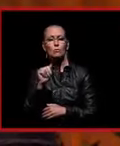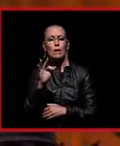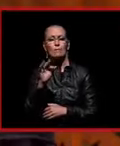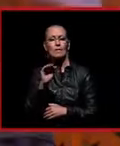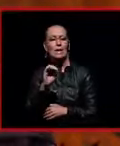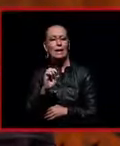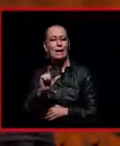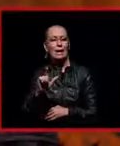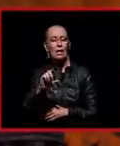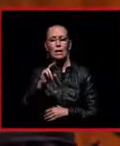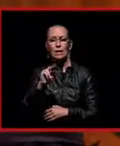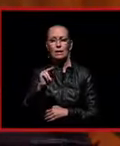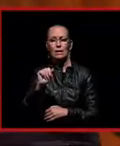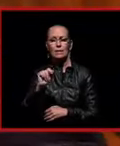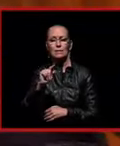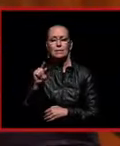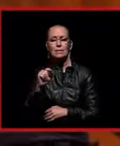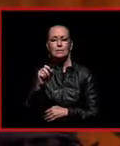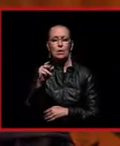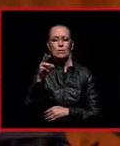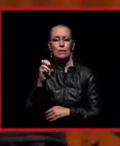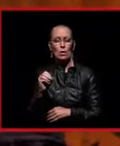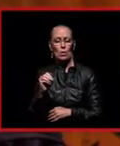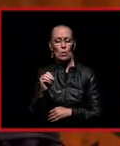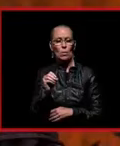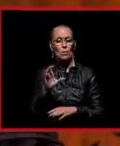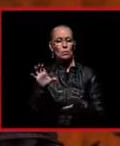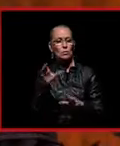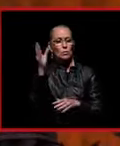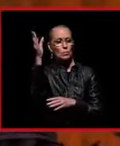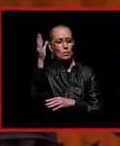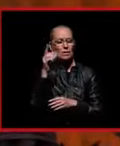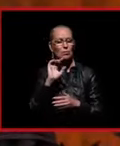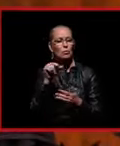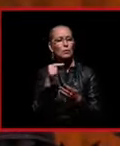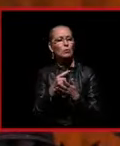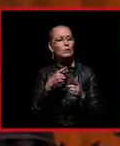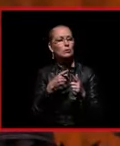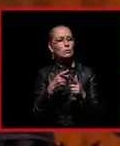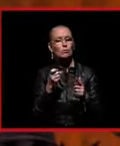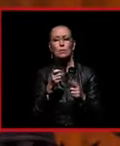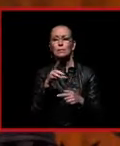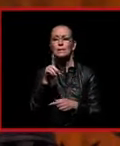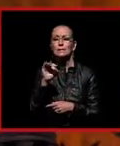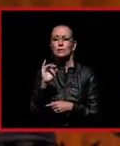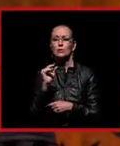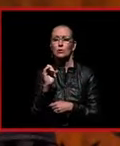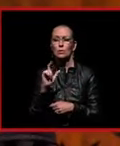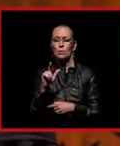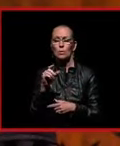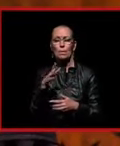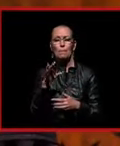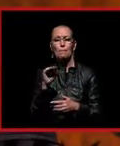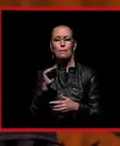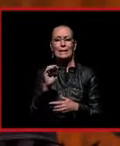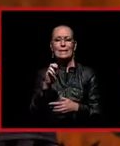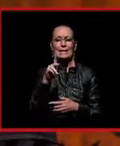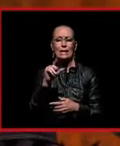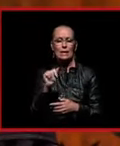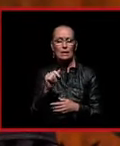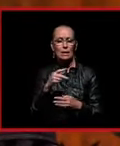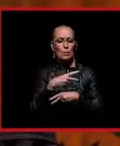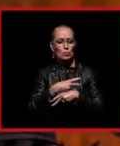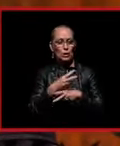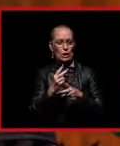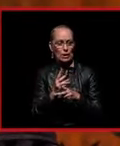2014. Rafael will be graduating with honors tonight from the Digital Media Production Program and plans to pursue further education